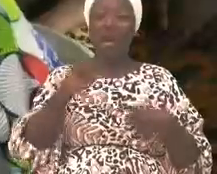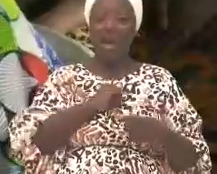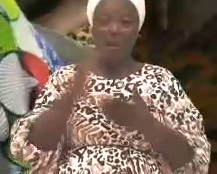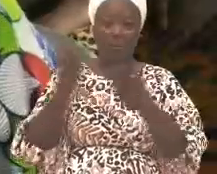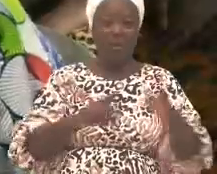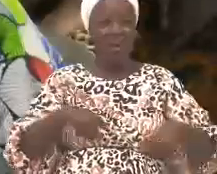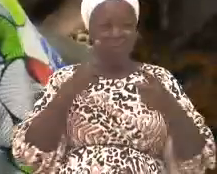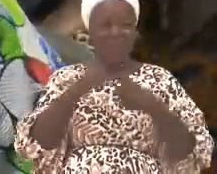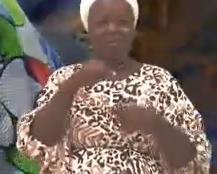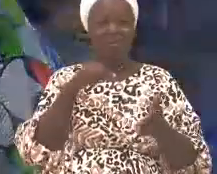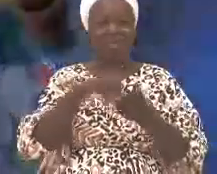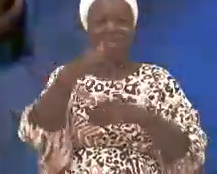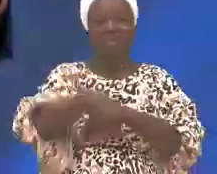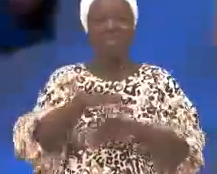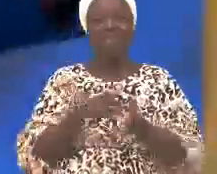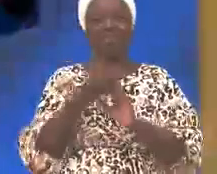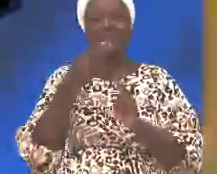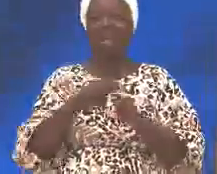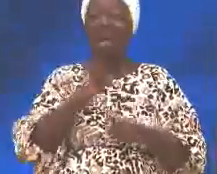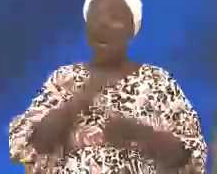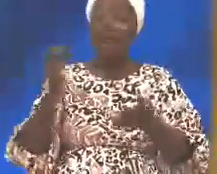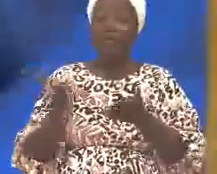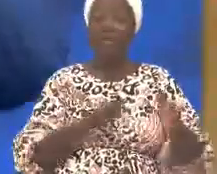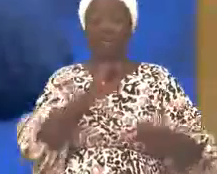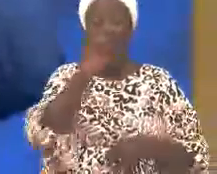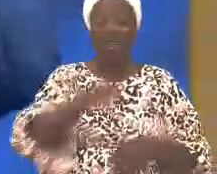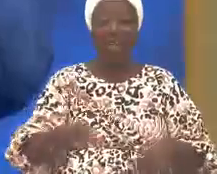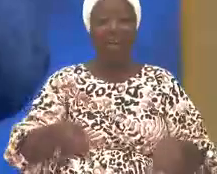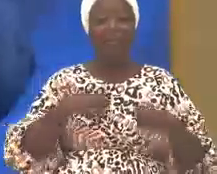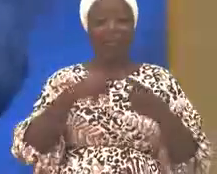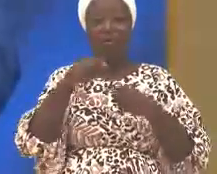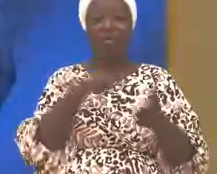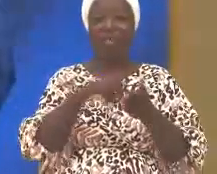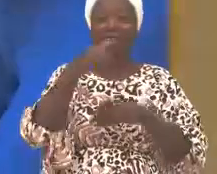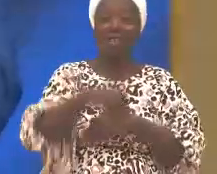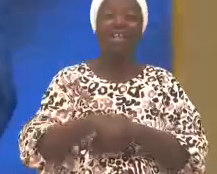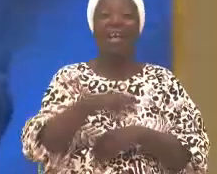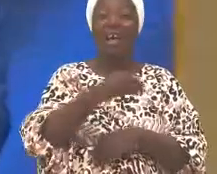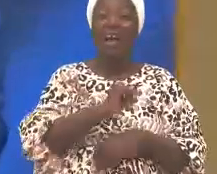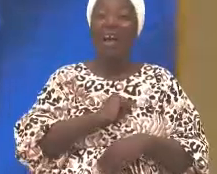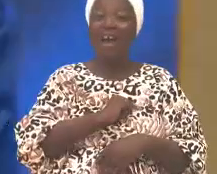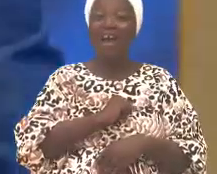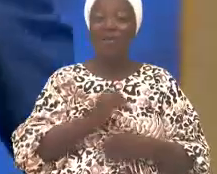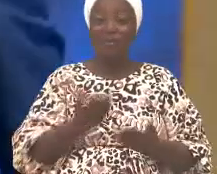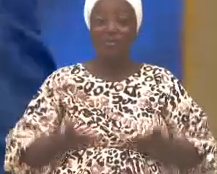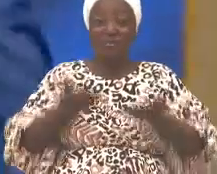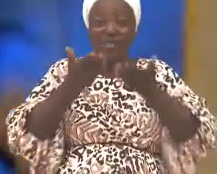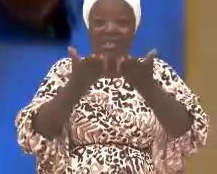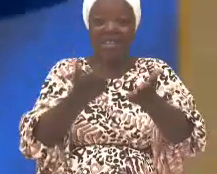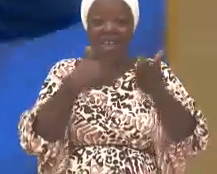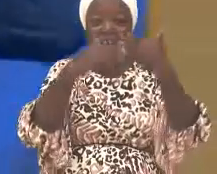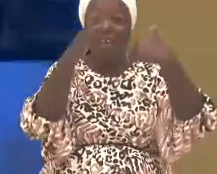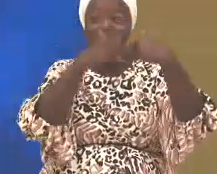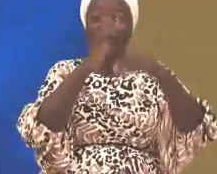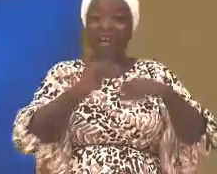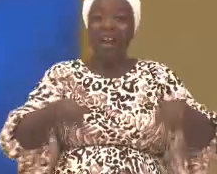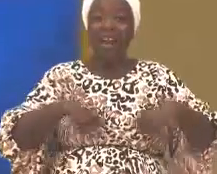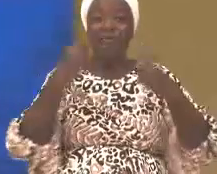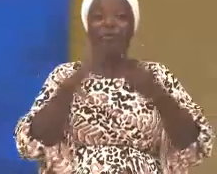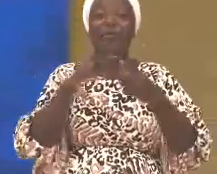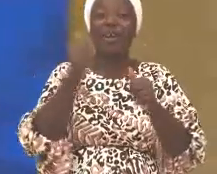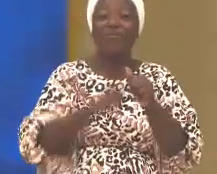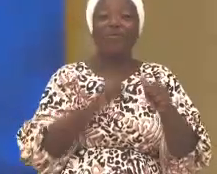tonight. I bring eternal life to you tonight. I present heavenly life to